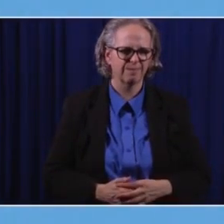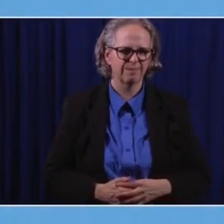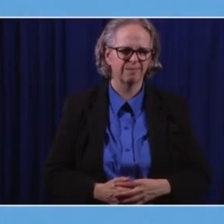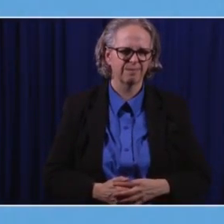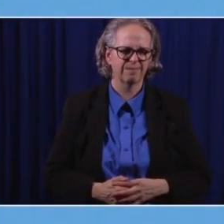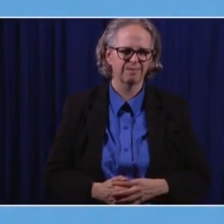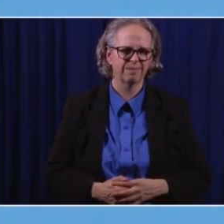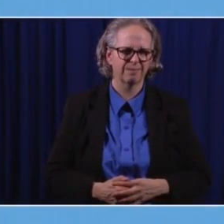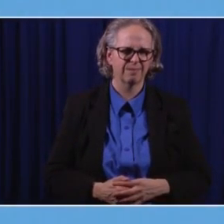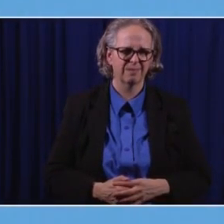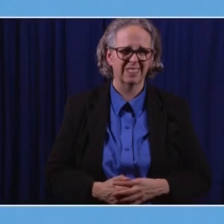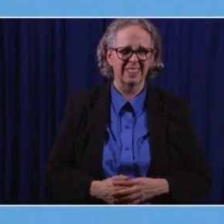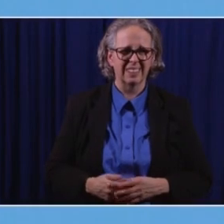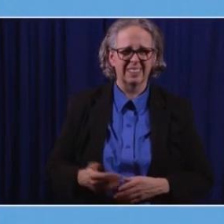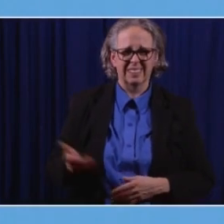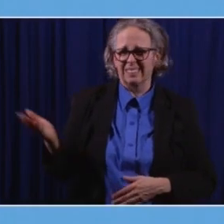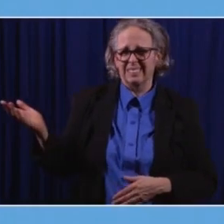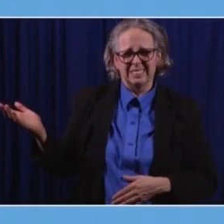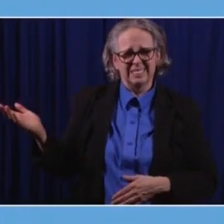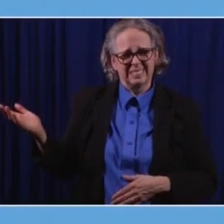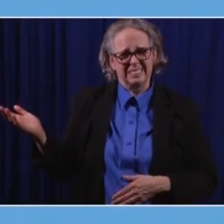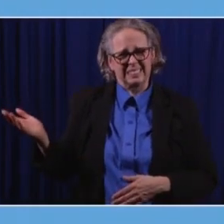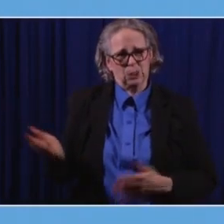So this is, as of today,